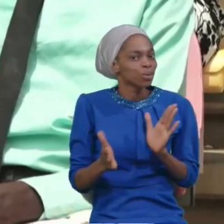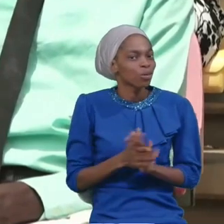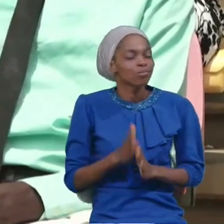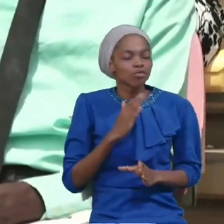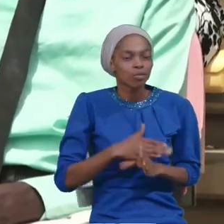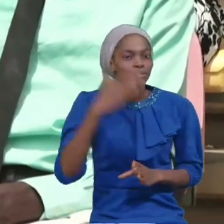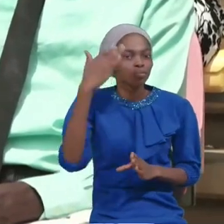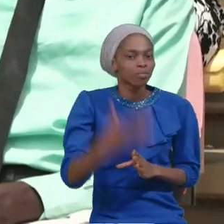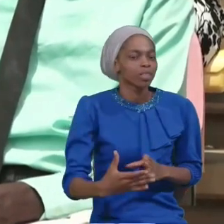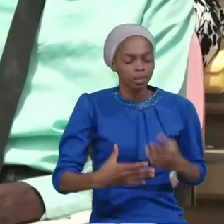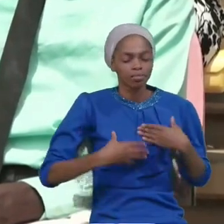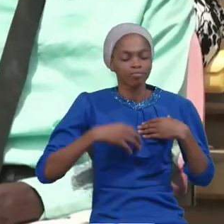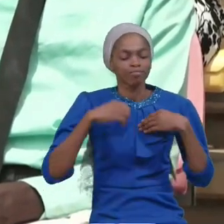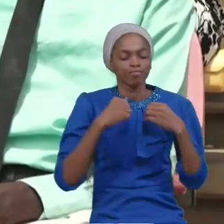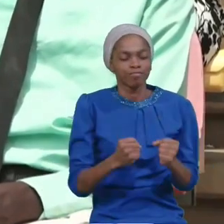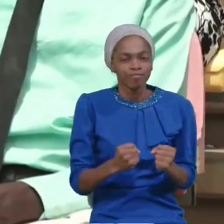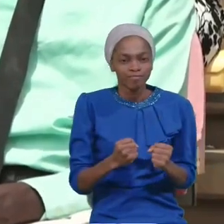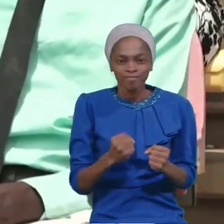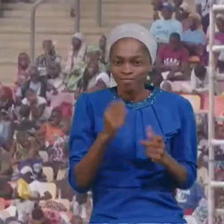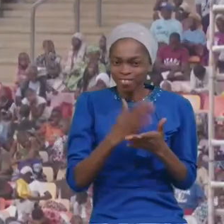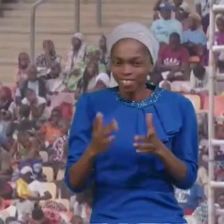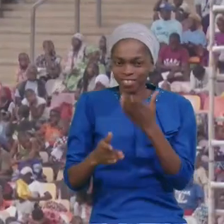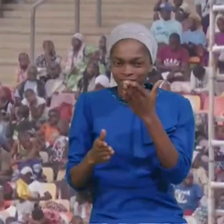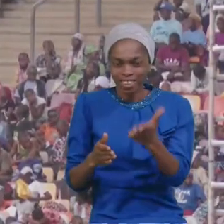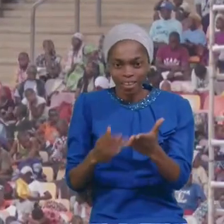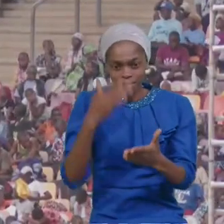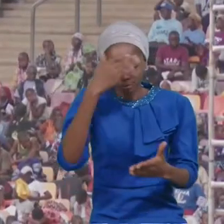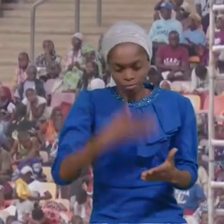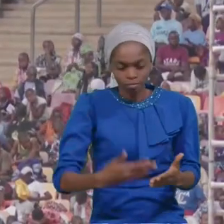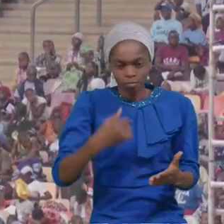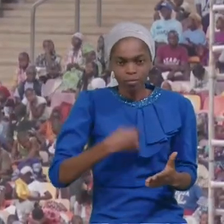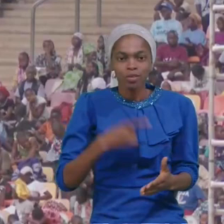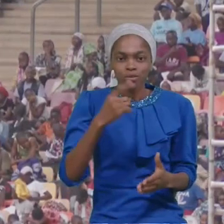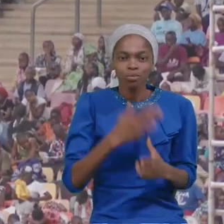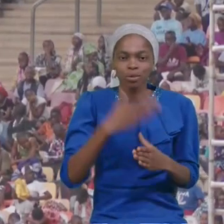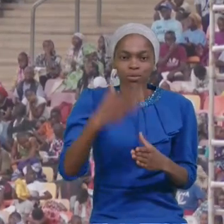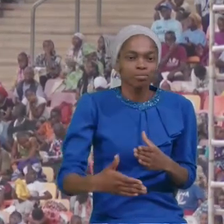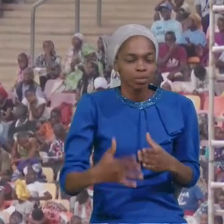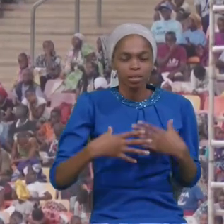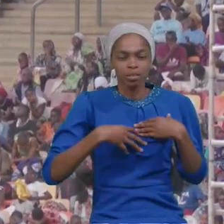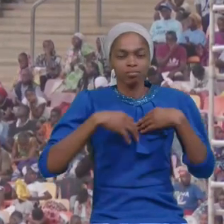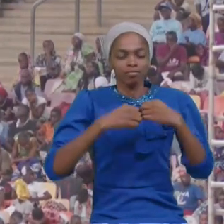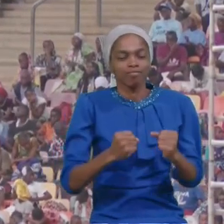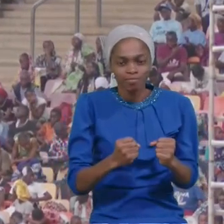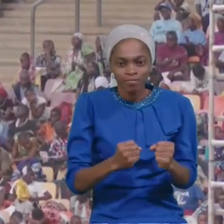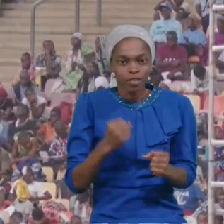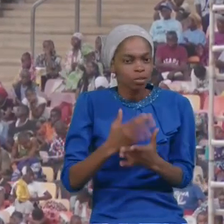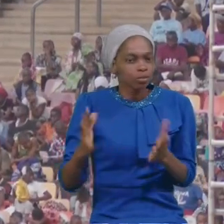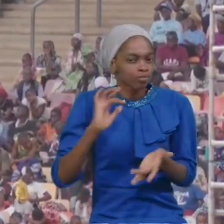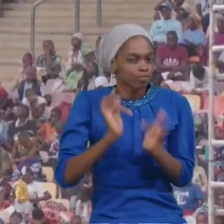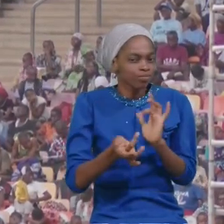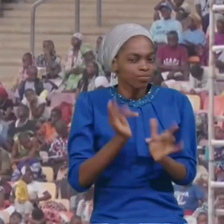right. Somebody there online, completely all right. And it is Christ. It is Christ. It